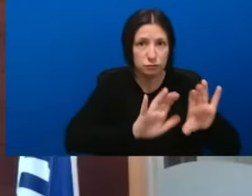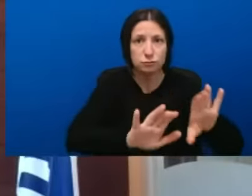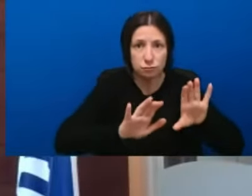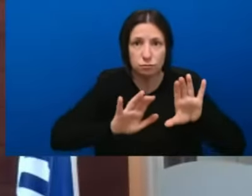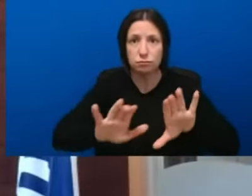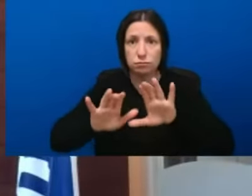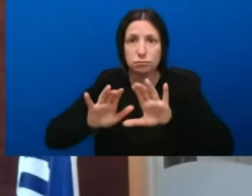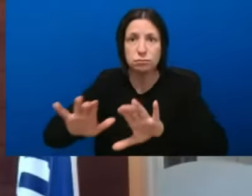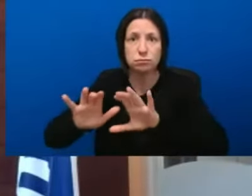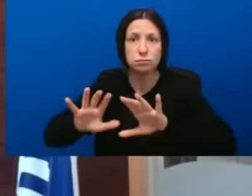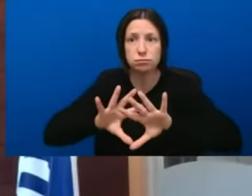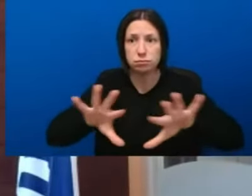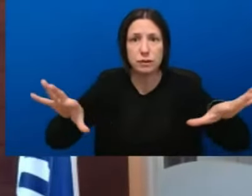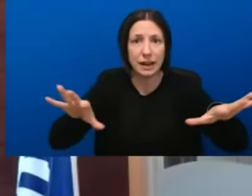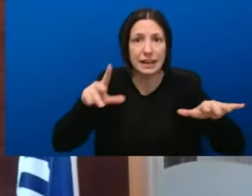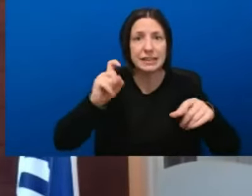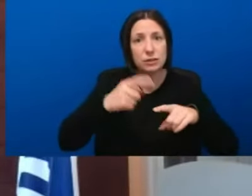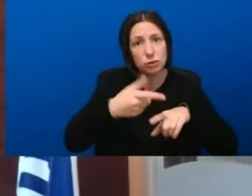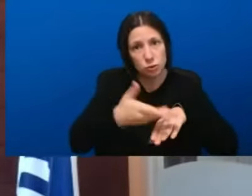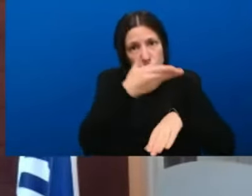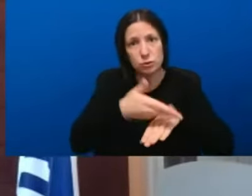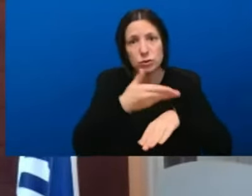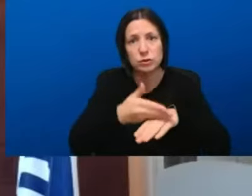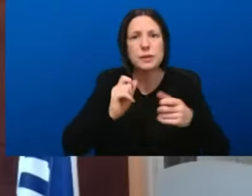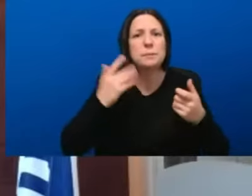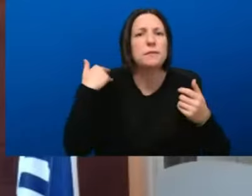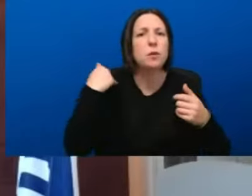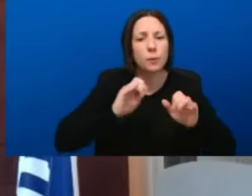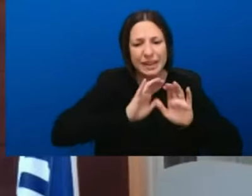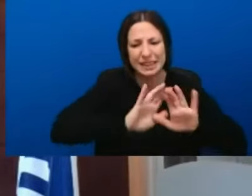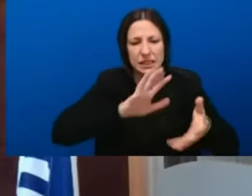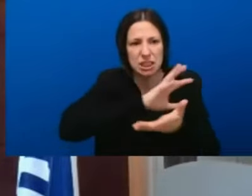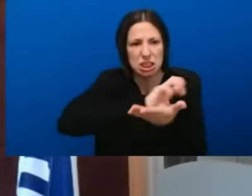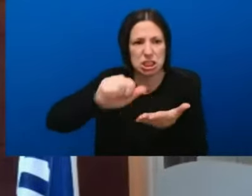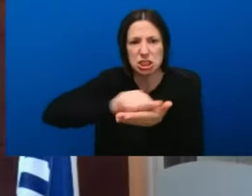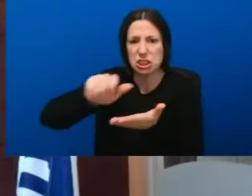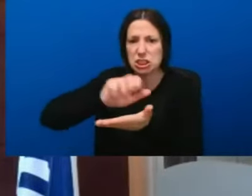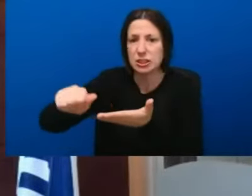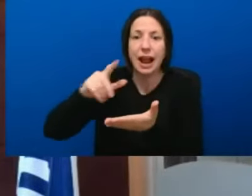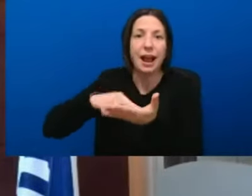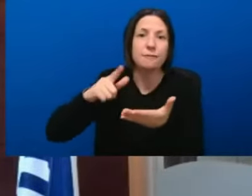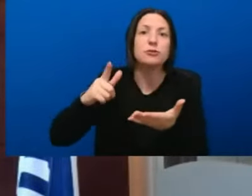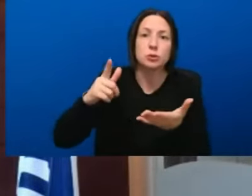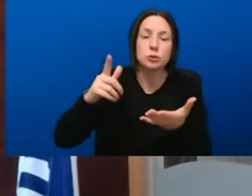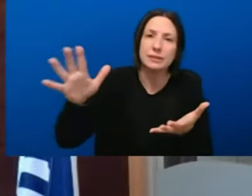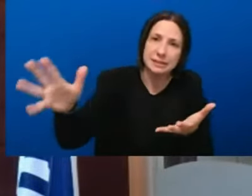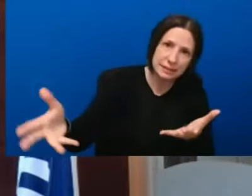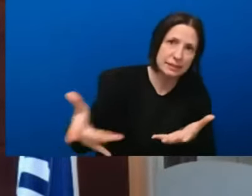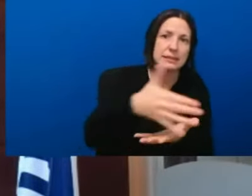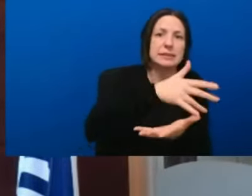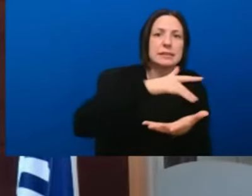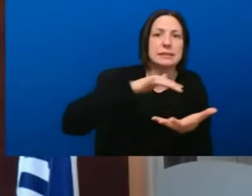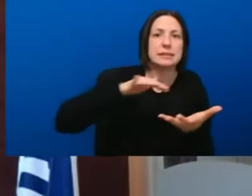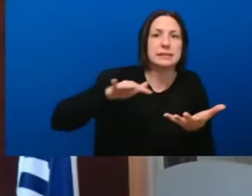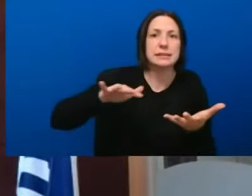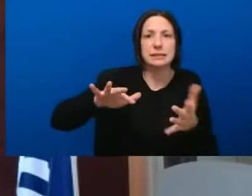have been pushed by our organization this summer. We need to go and rehabilitate that land. We need to try to get it back to be whole